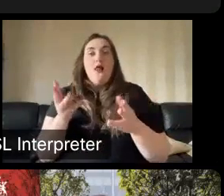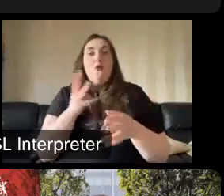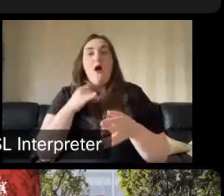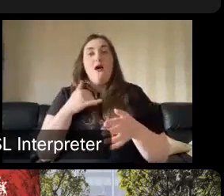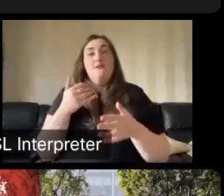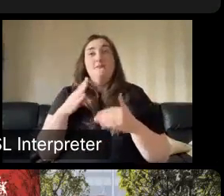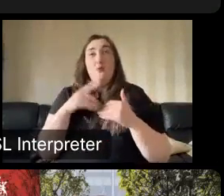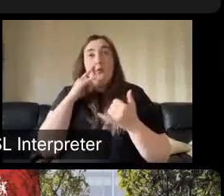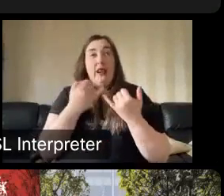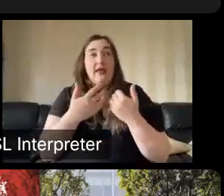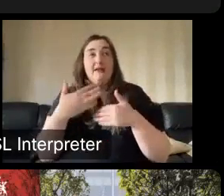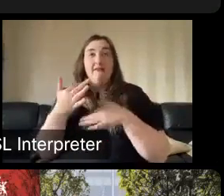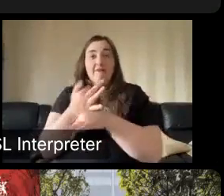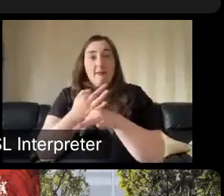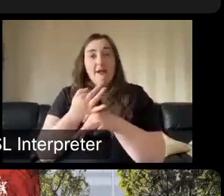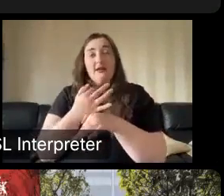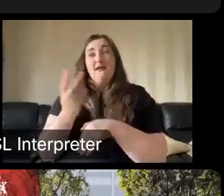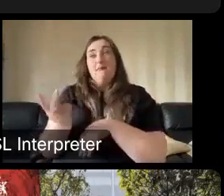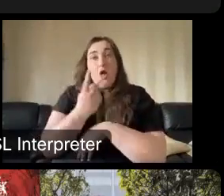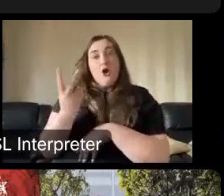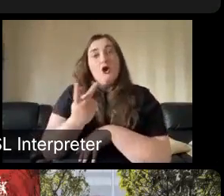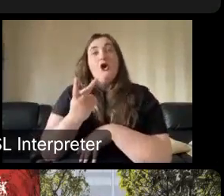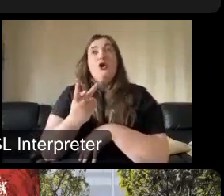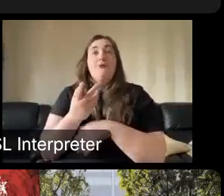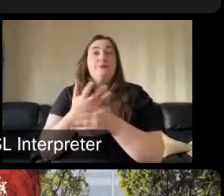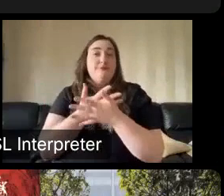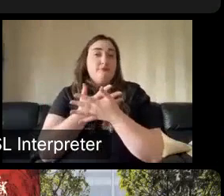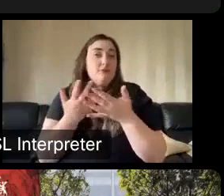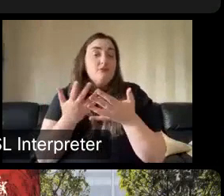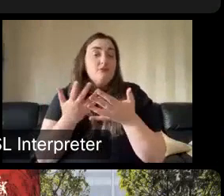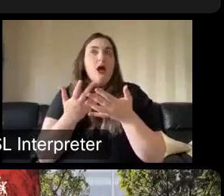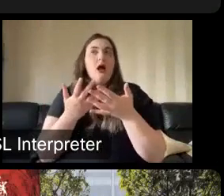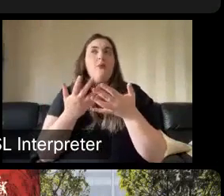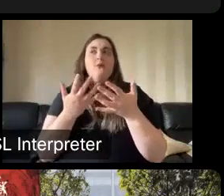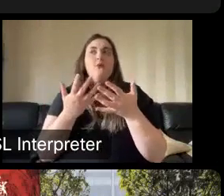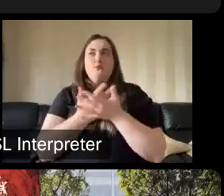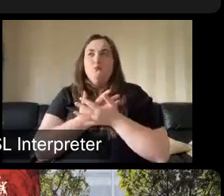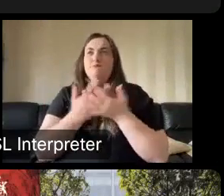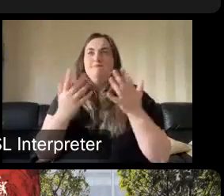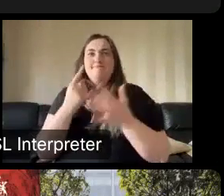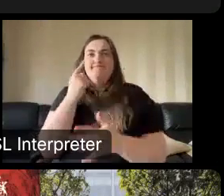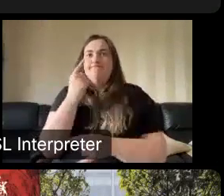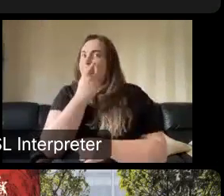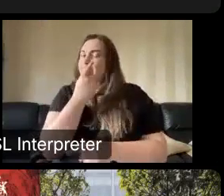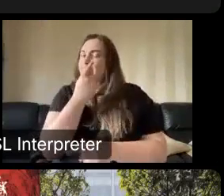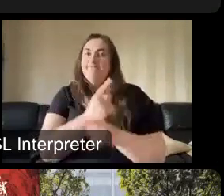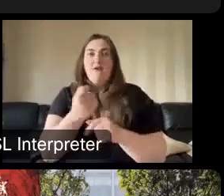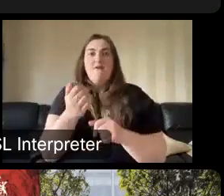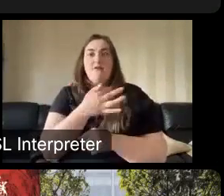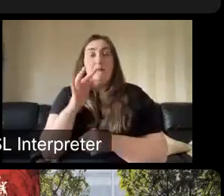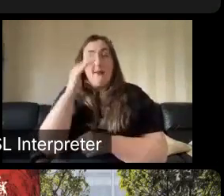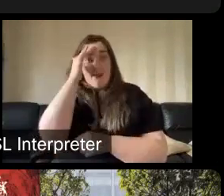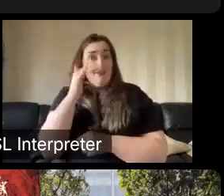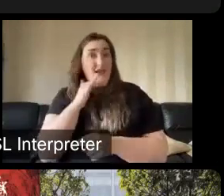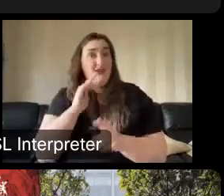their family, their partner. And yet there is such great evidence, particularly coming from the US,